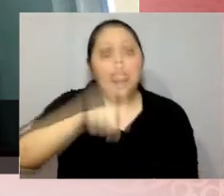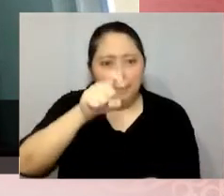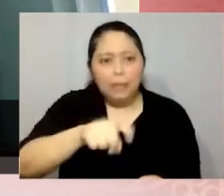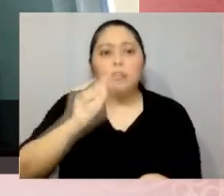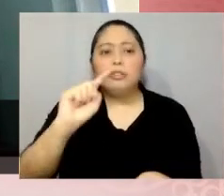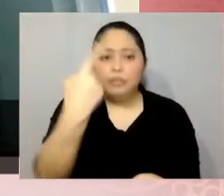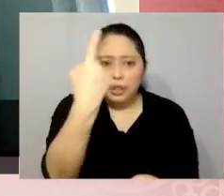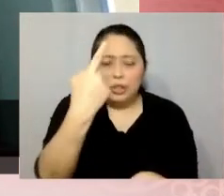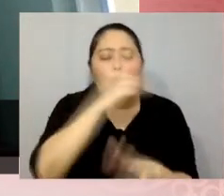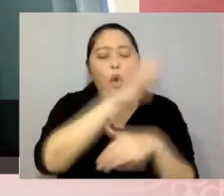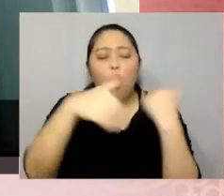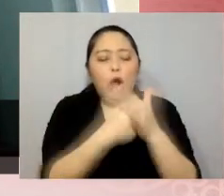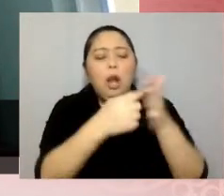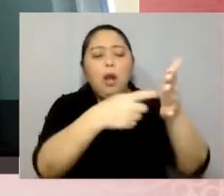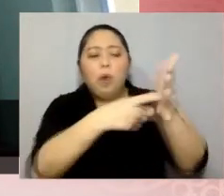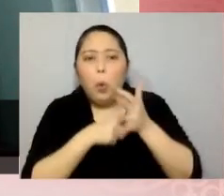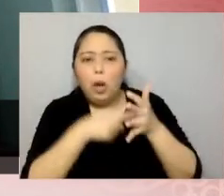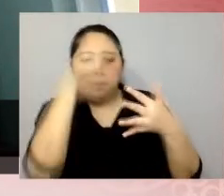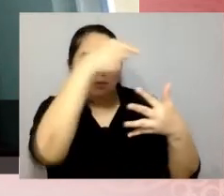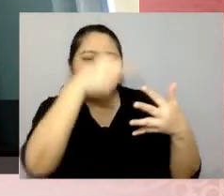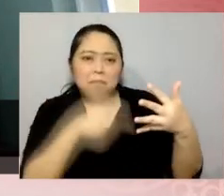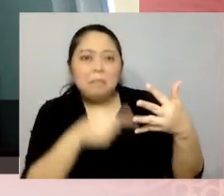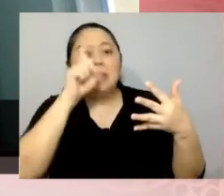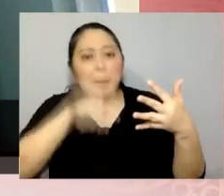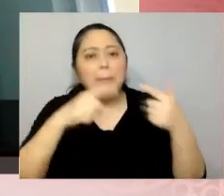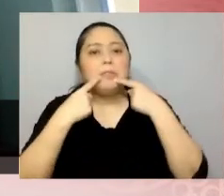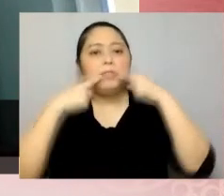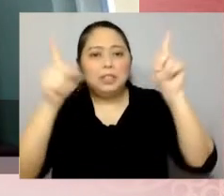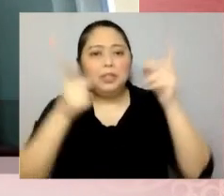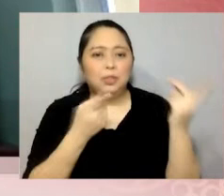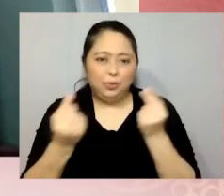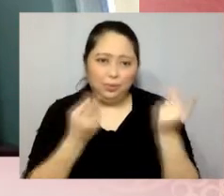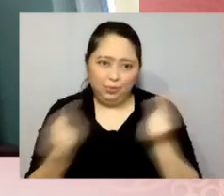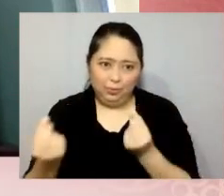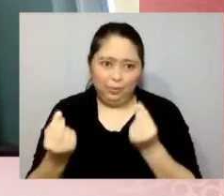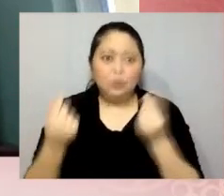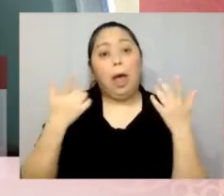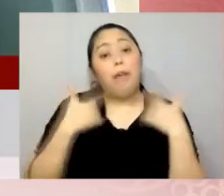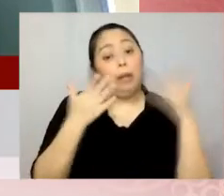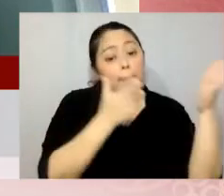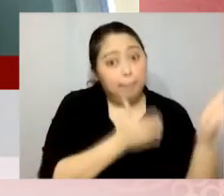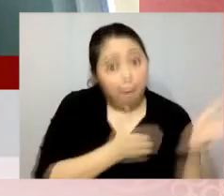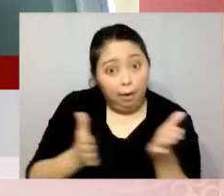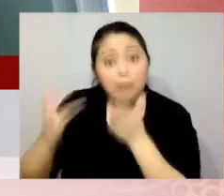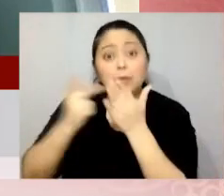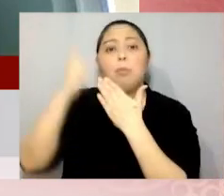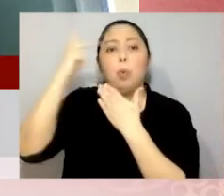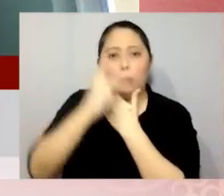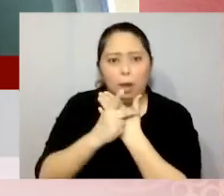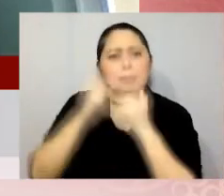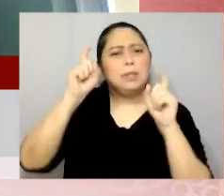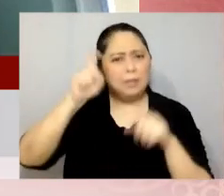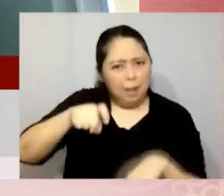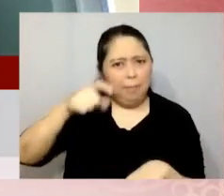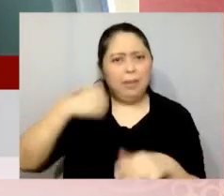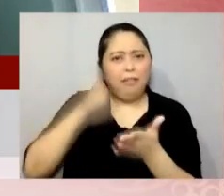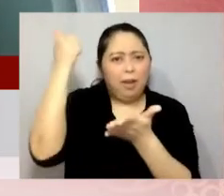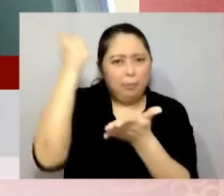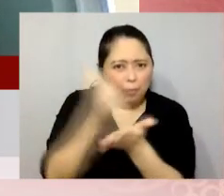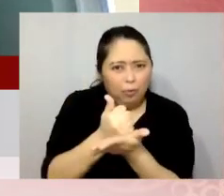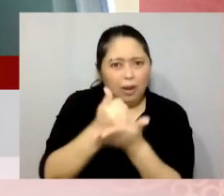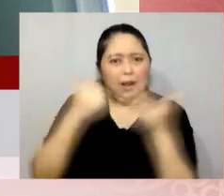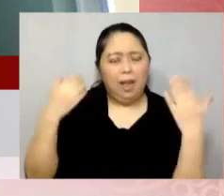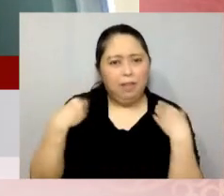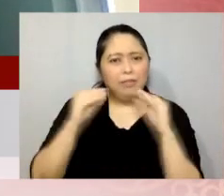din po, plans and programs should be clear. Pag walang programa po, walang release. That's part of